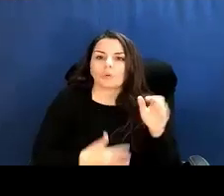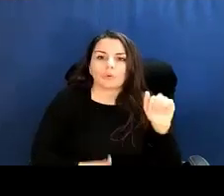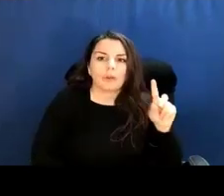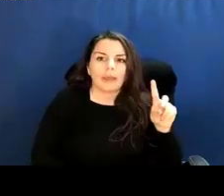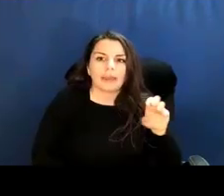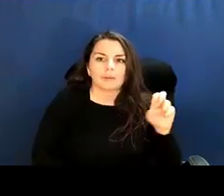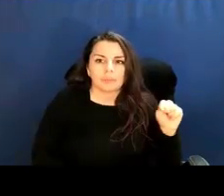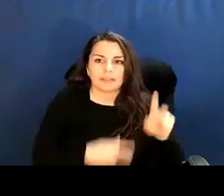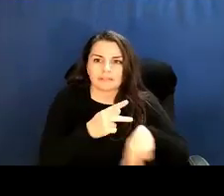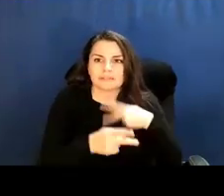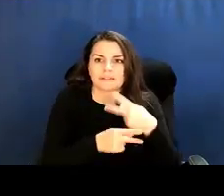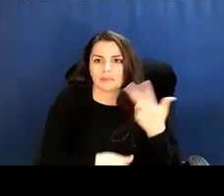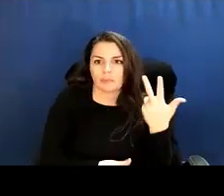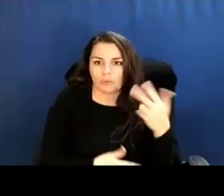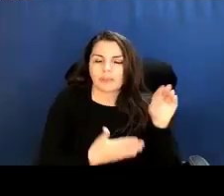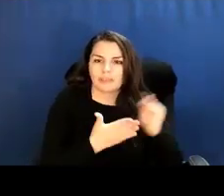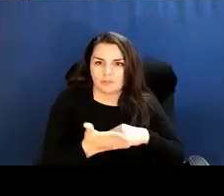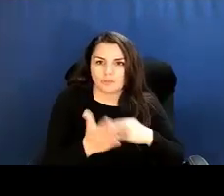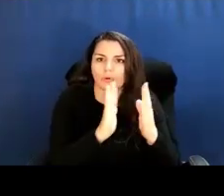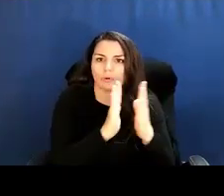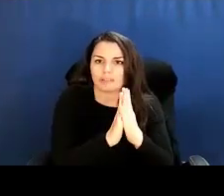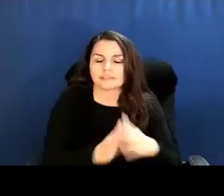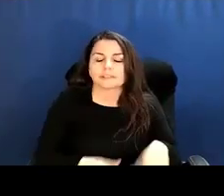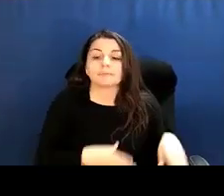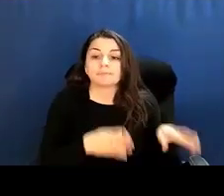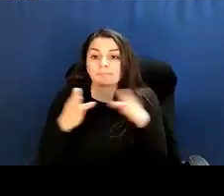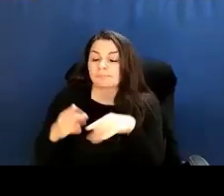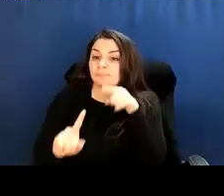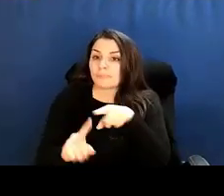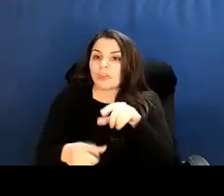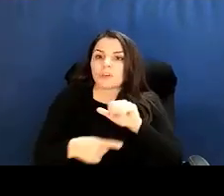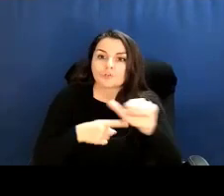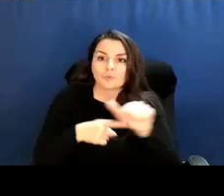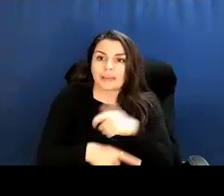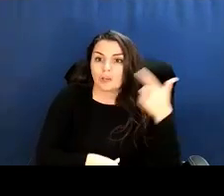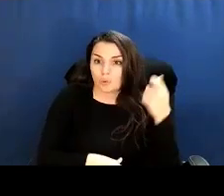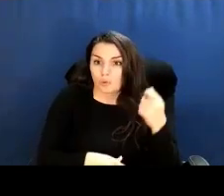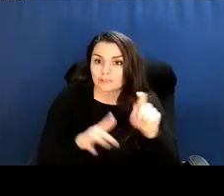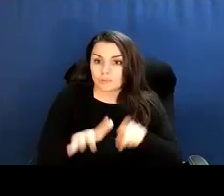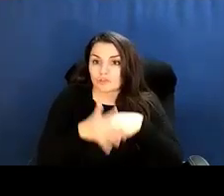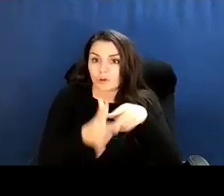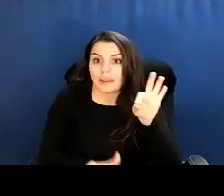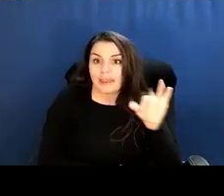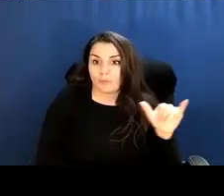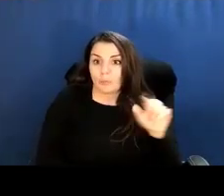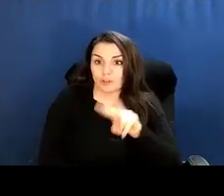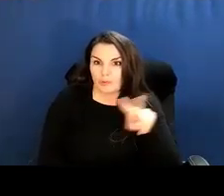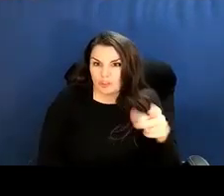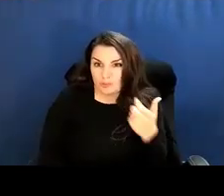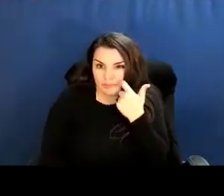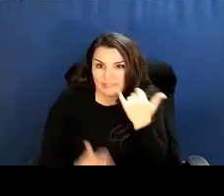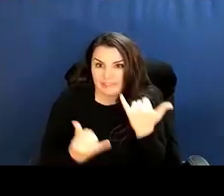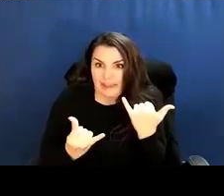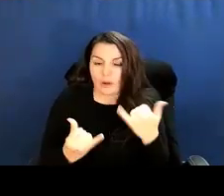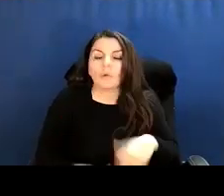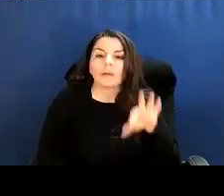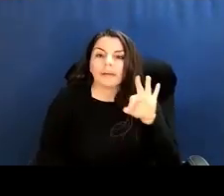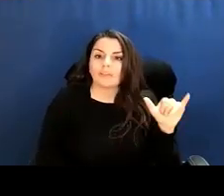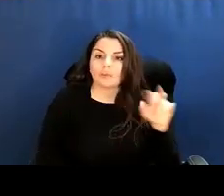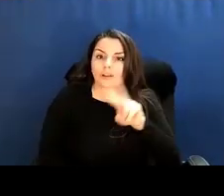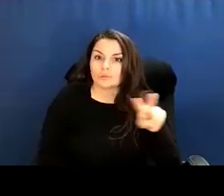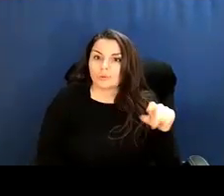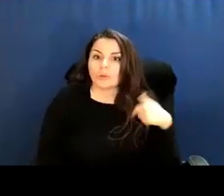both the NRSA fellowships and the training grants, and there's a separate announcement for each. I encourage you to read those